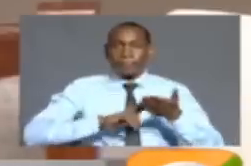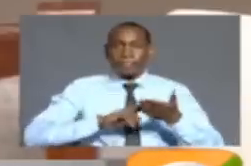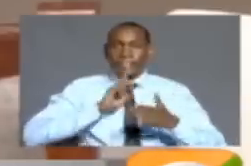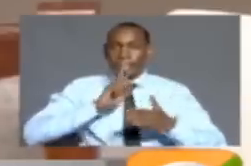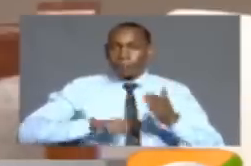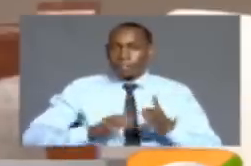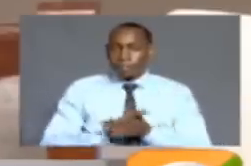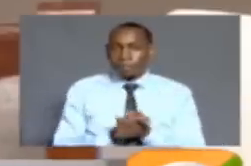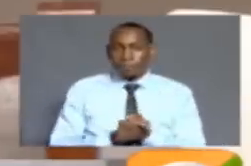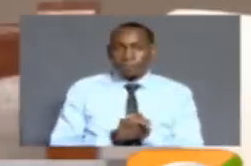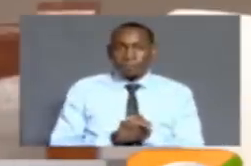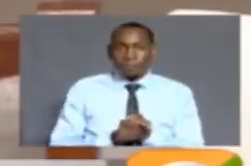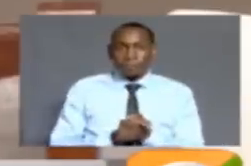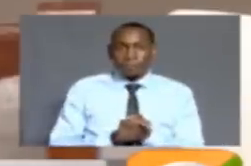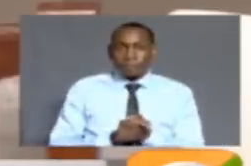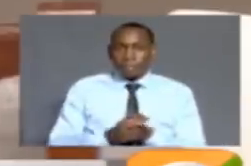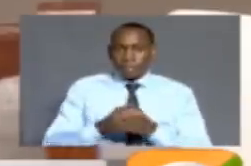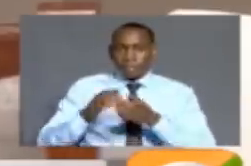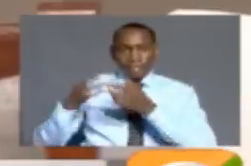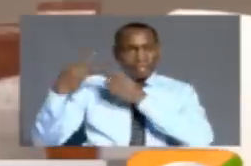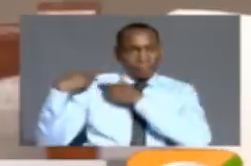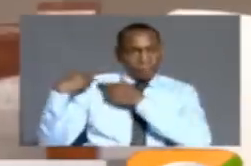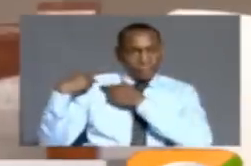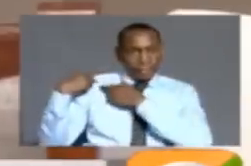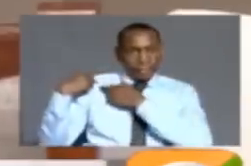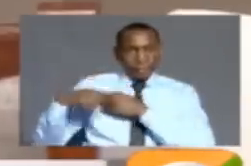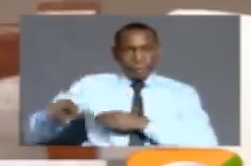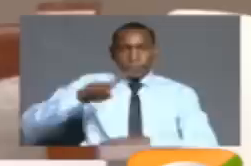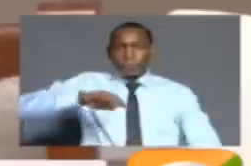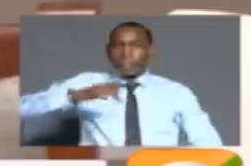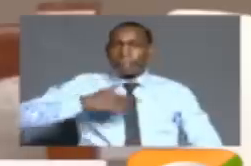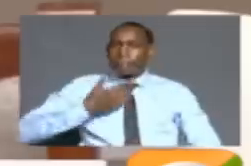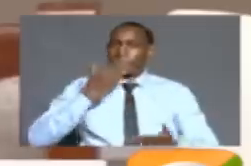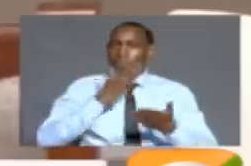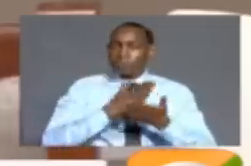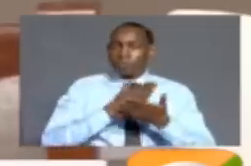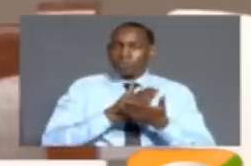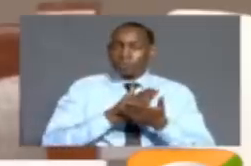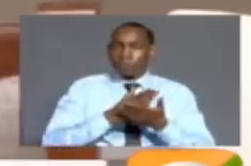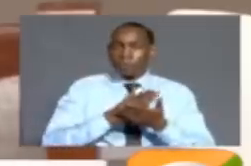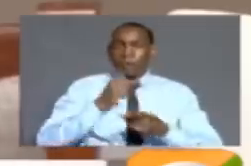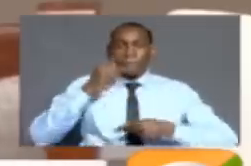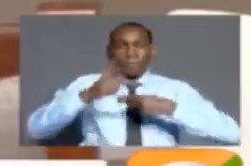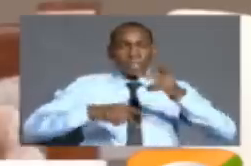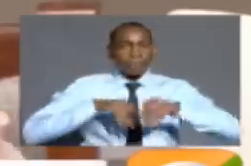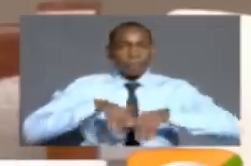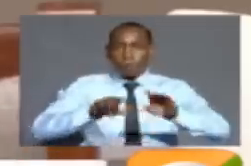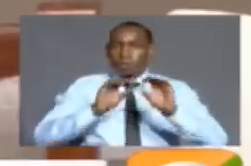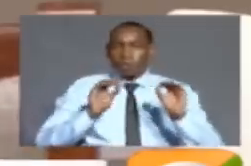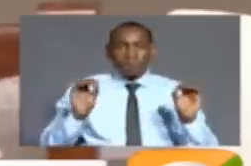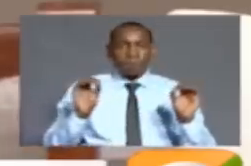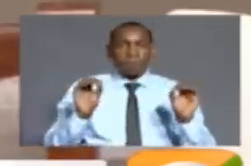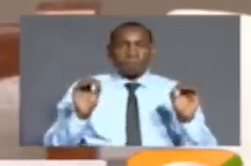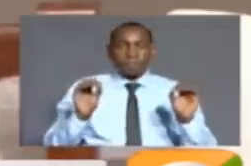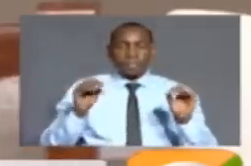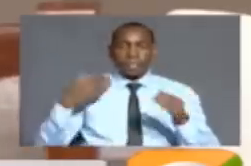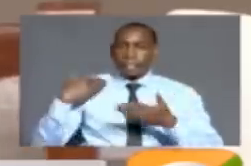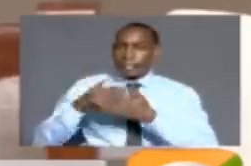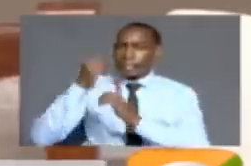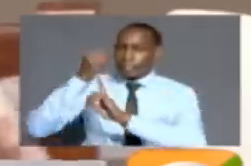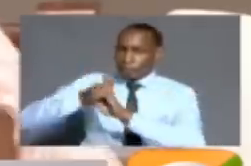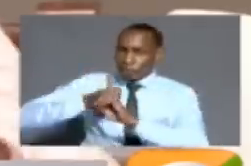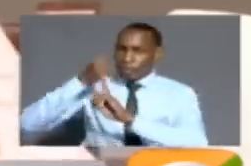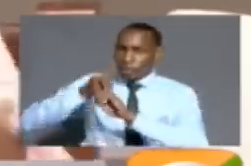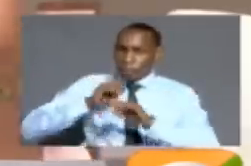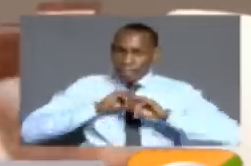to the effect or hold them responsible or whatever. And we felt that truly due process had not been followed. So since I advocate for due